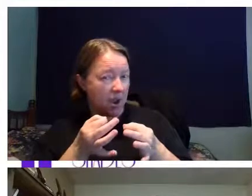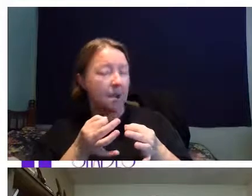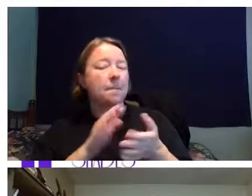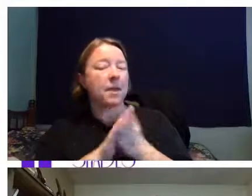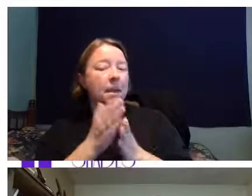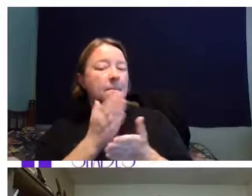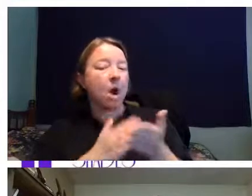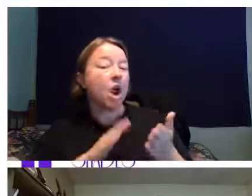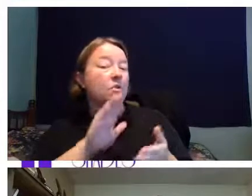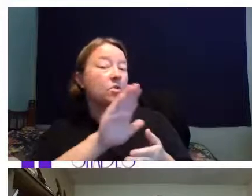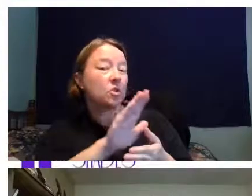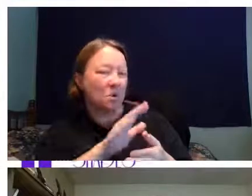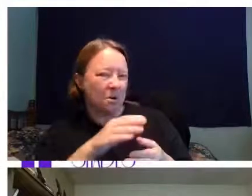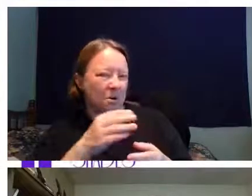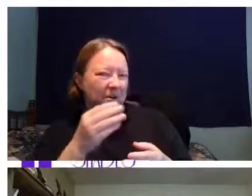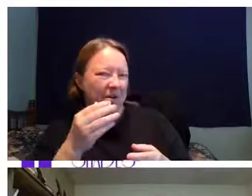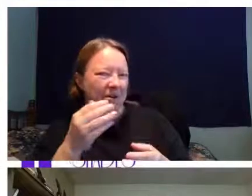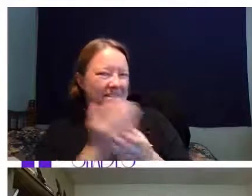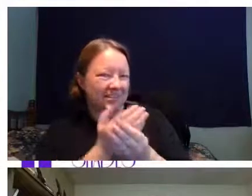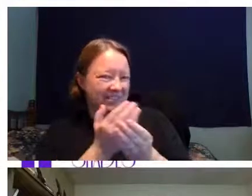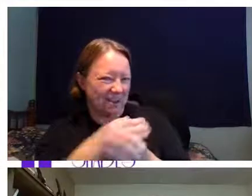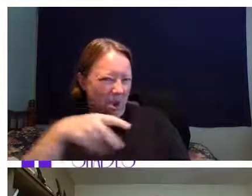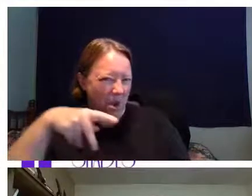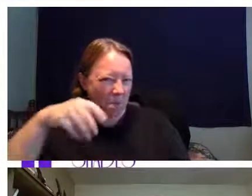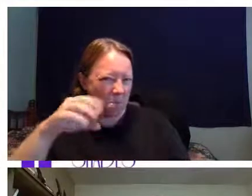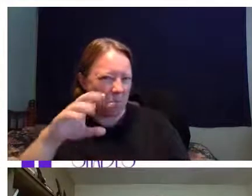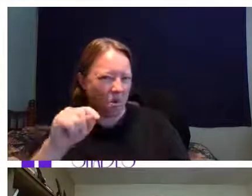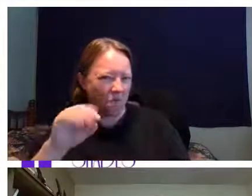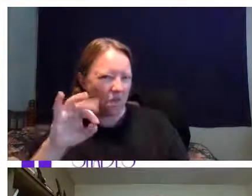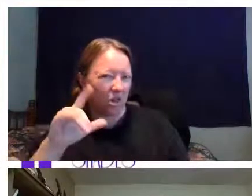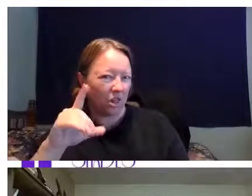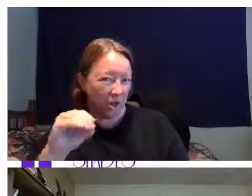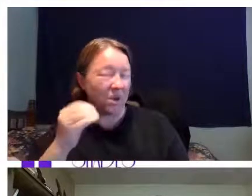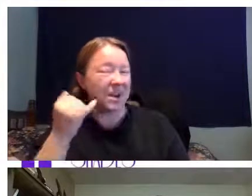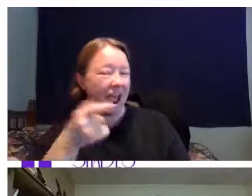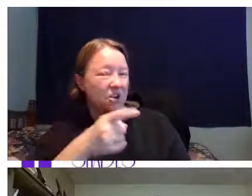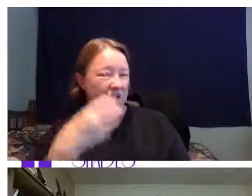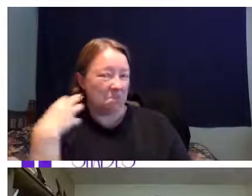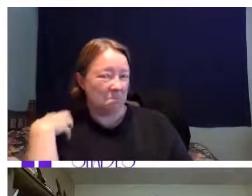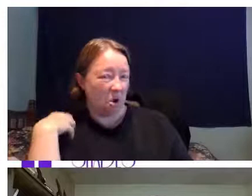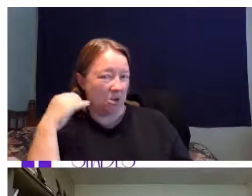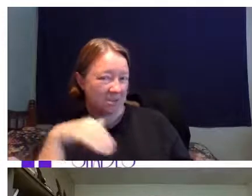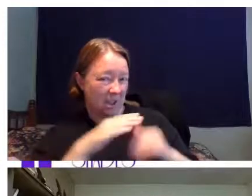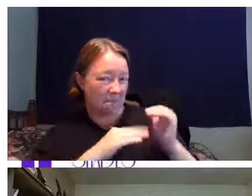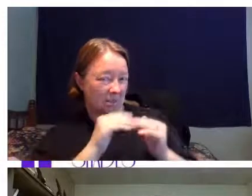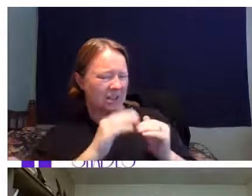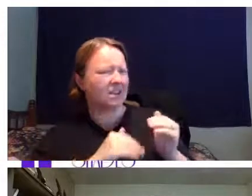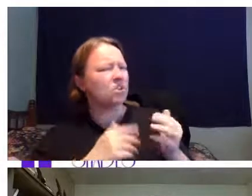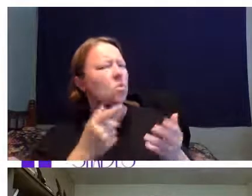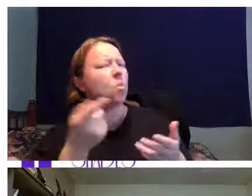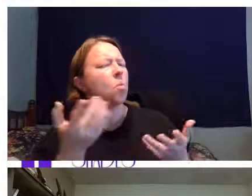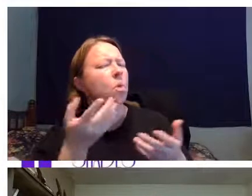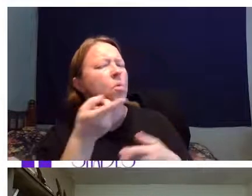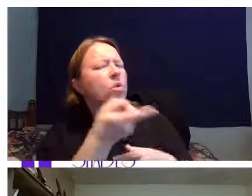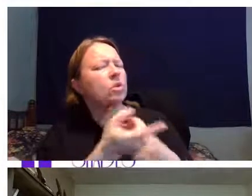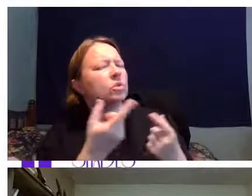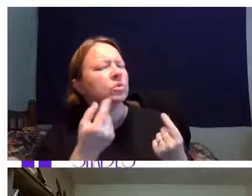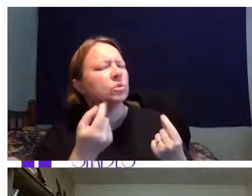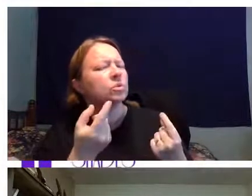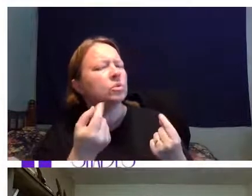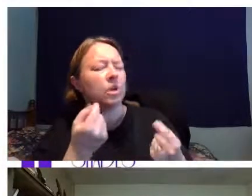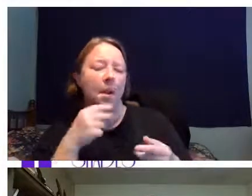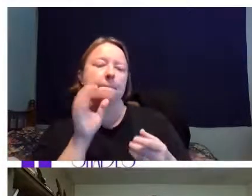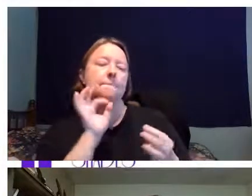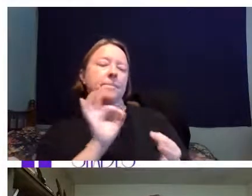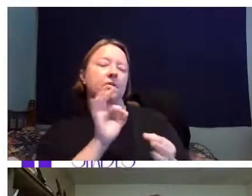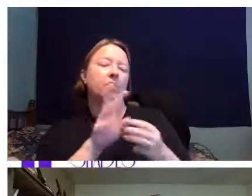of your portfolio, and you're now in charge of that building. What would you, in a